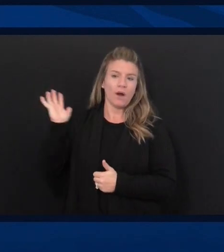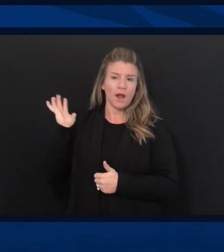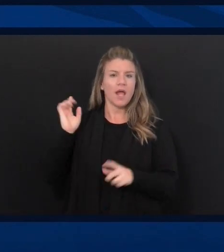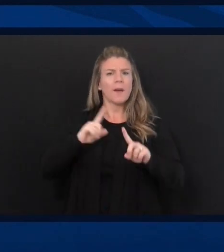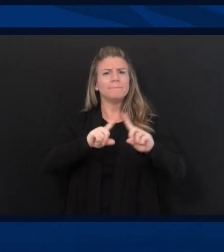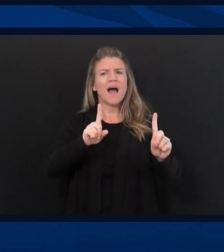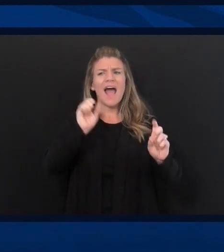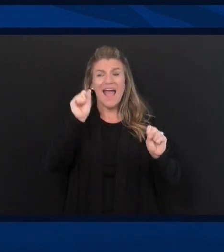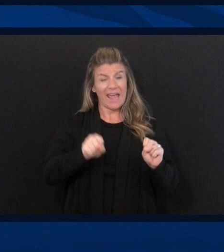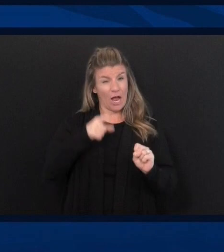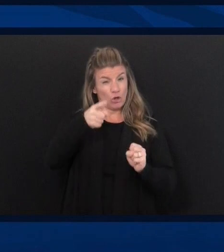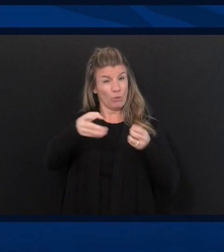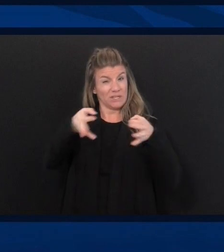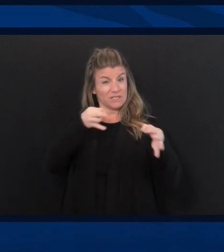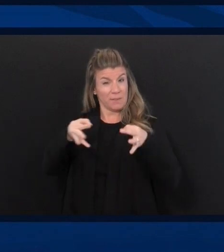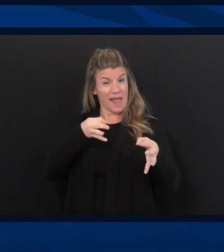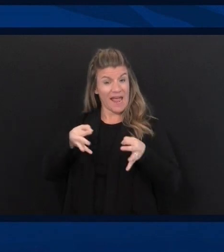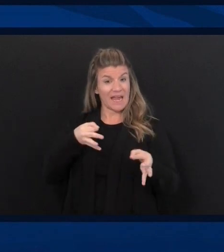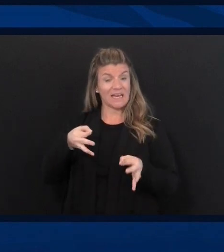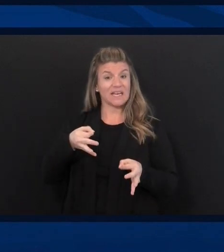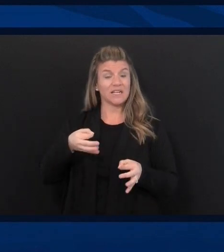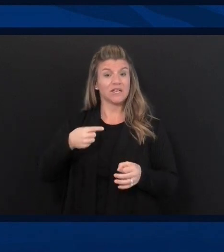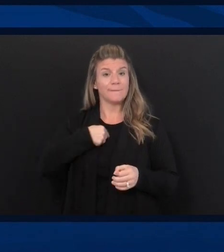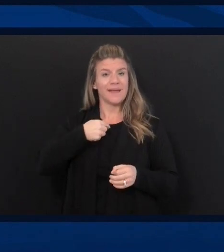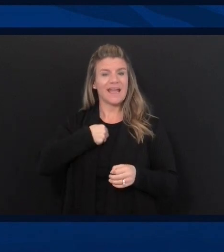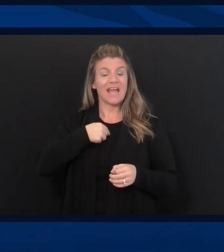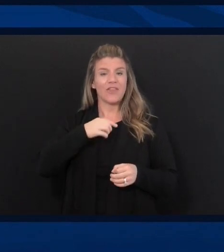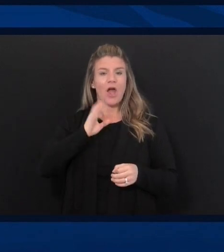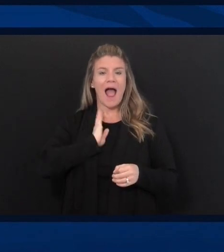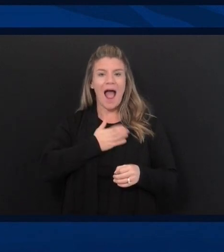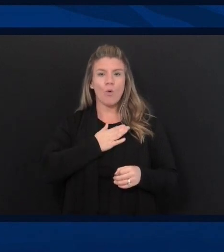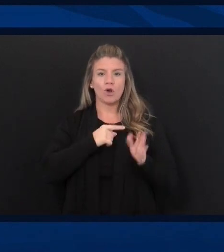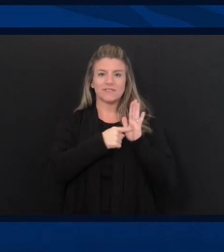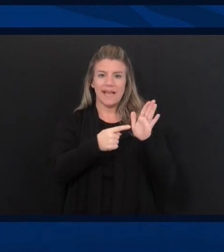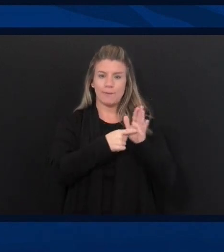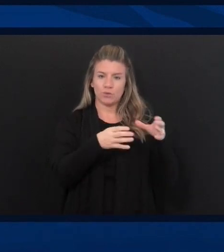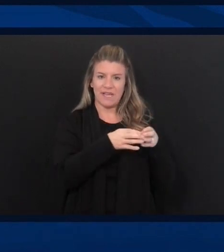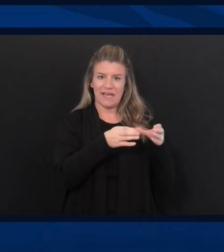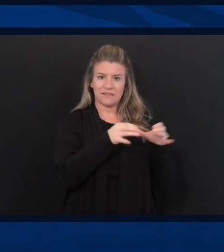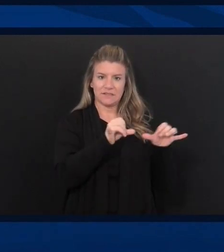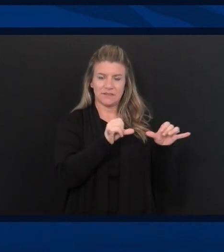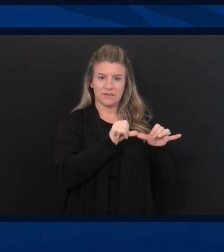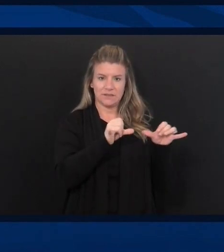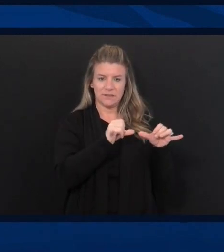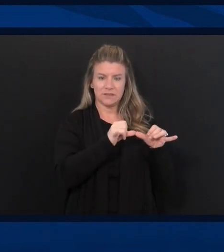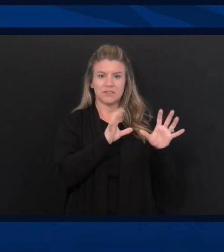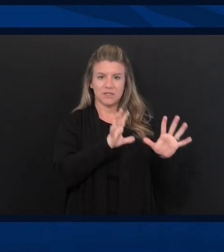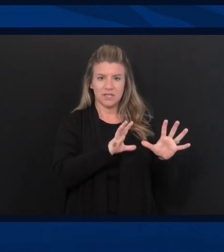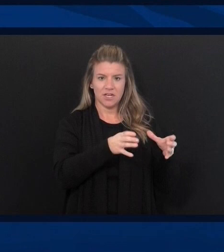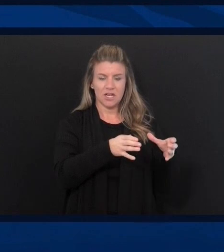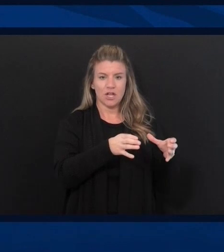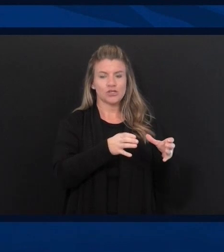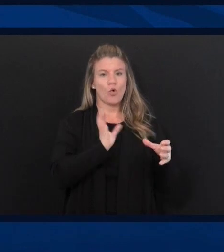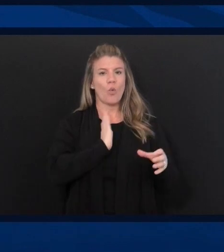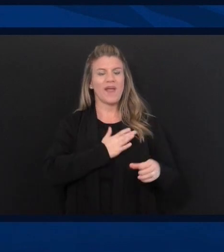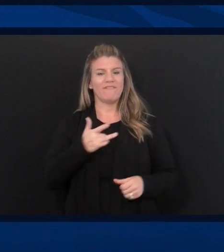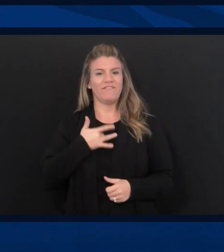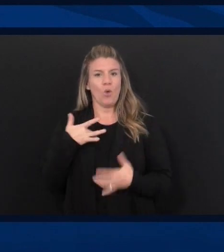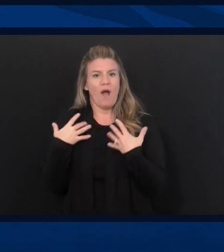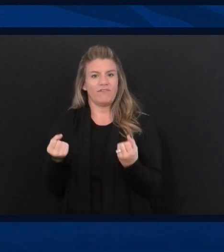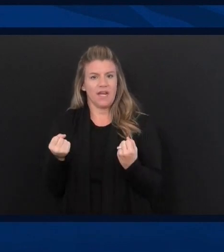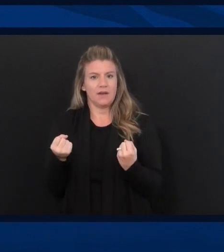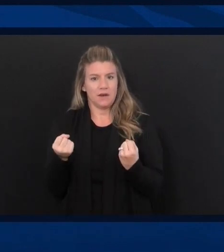can you explain to me the sample size that we would need to ensure confidence